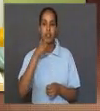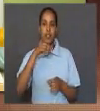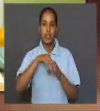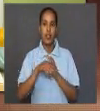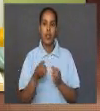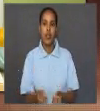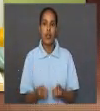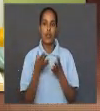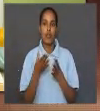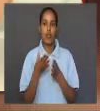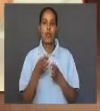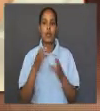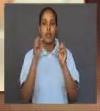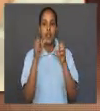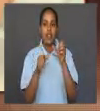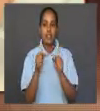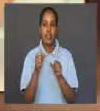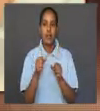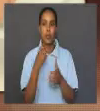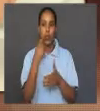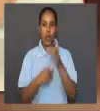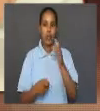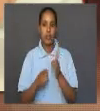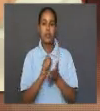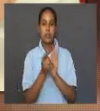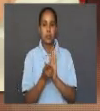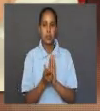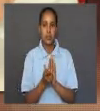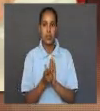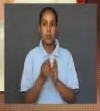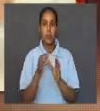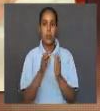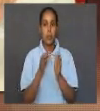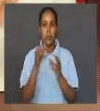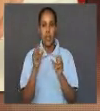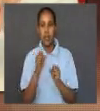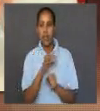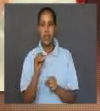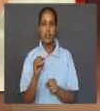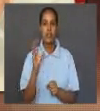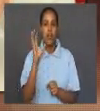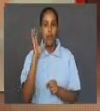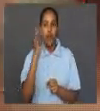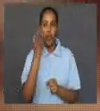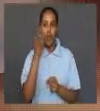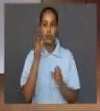is found in a lot of dairy products, such as milk and yogurt.